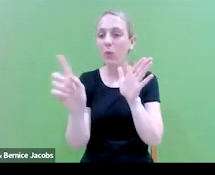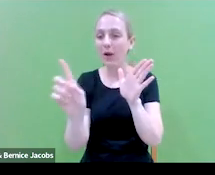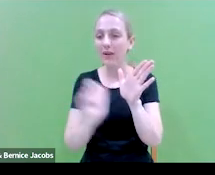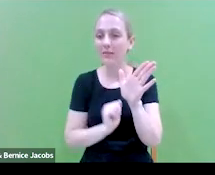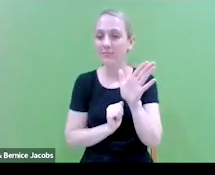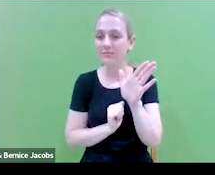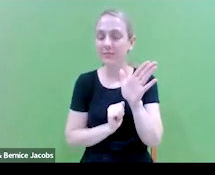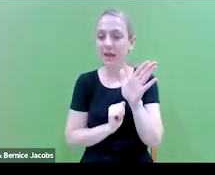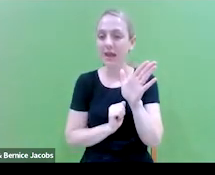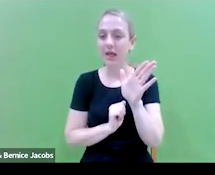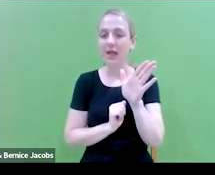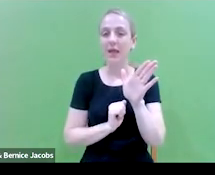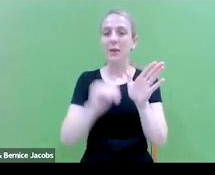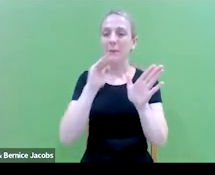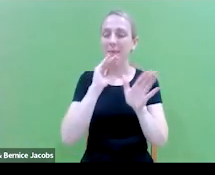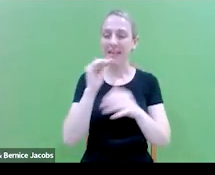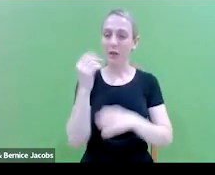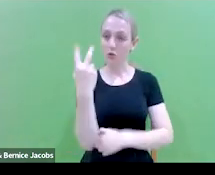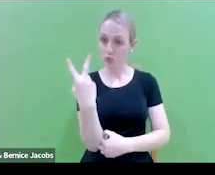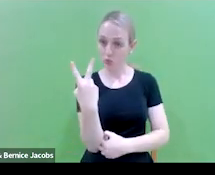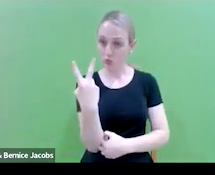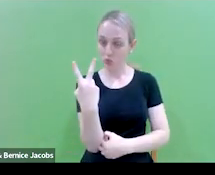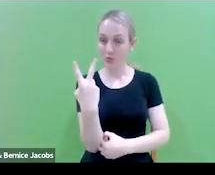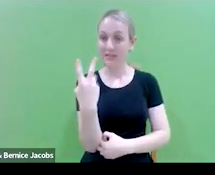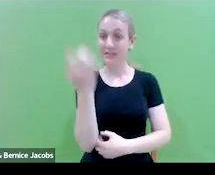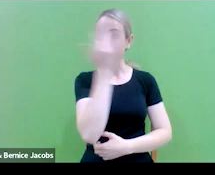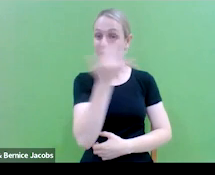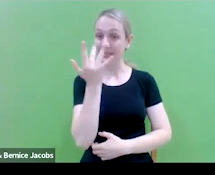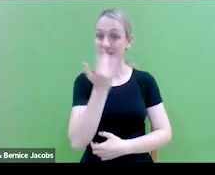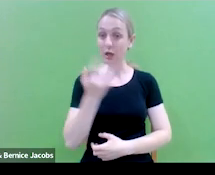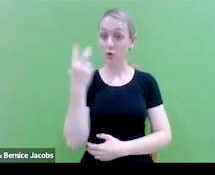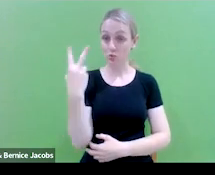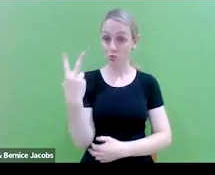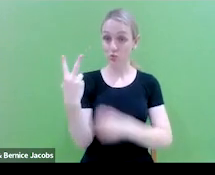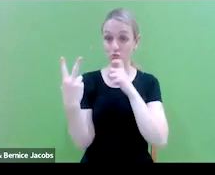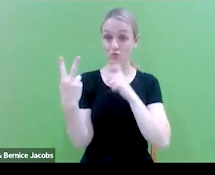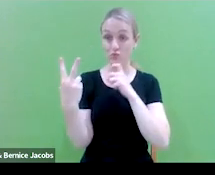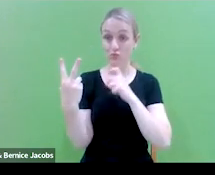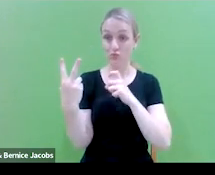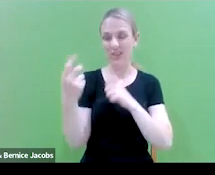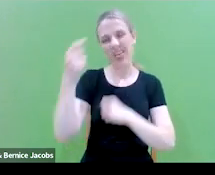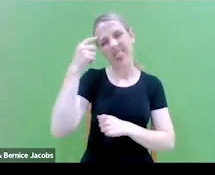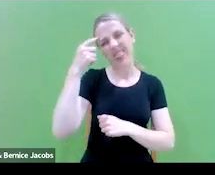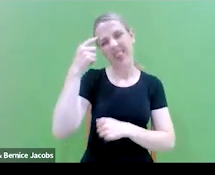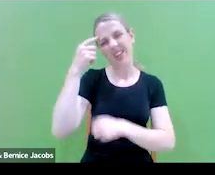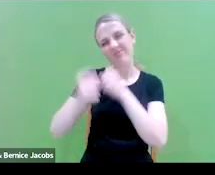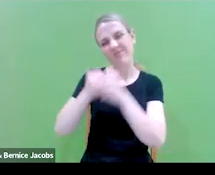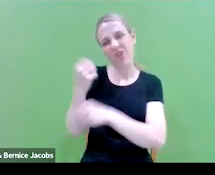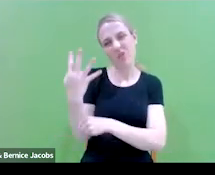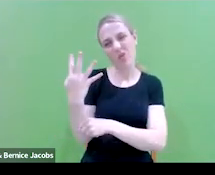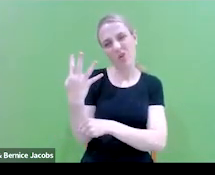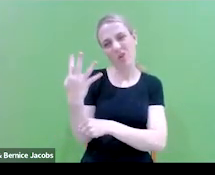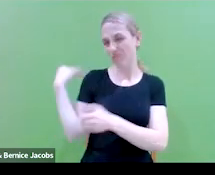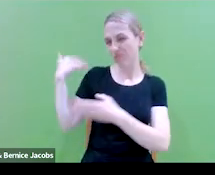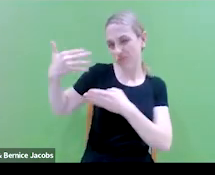the principle of two senses. So this is something that has, over the last probably 4 years, become